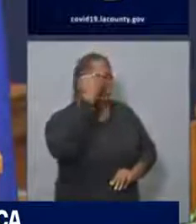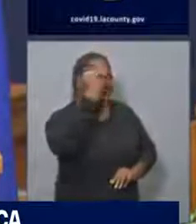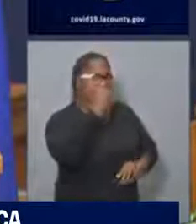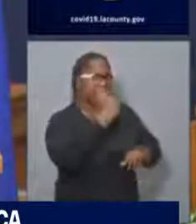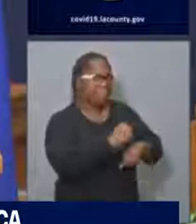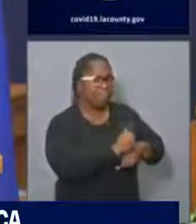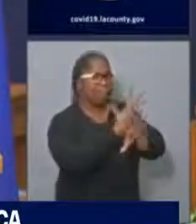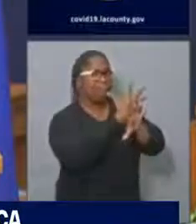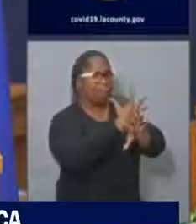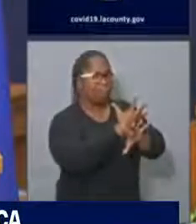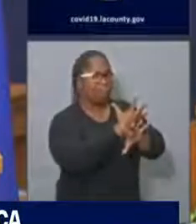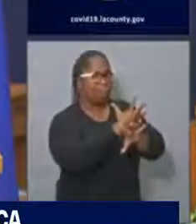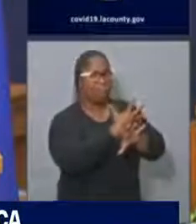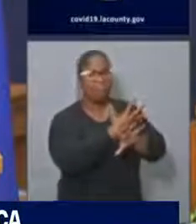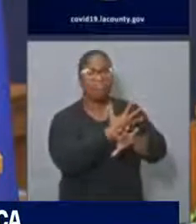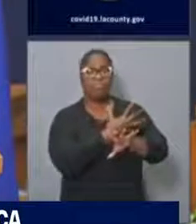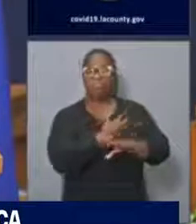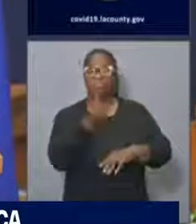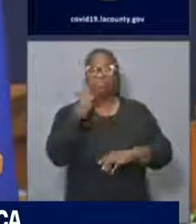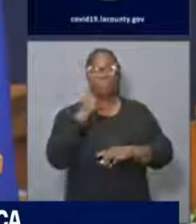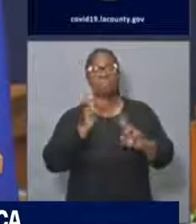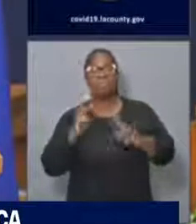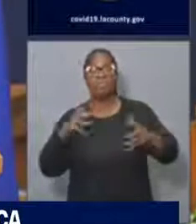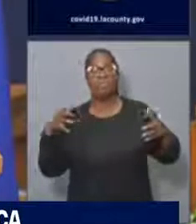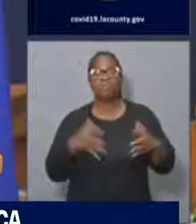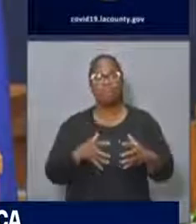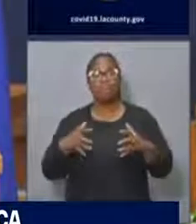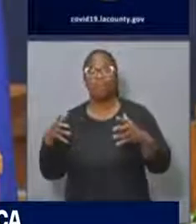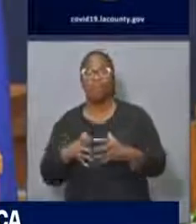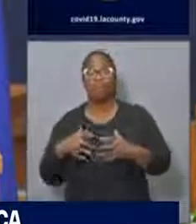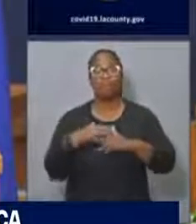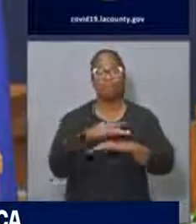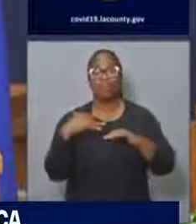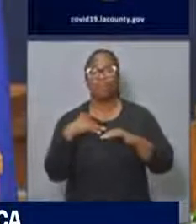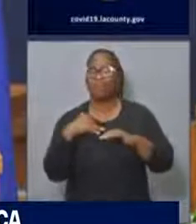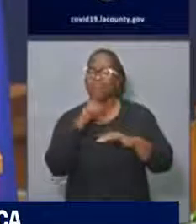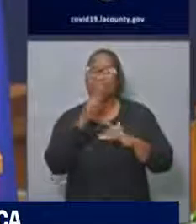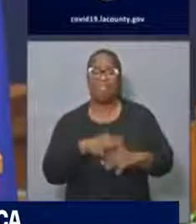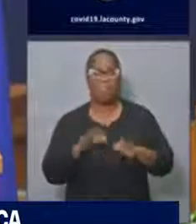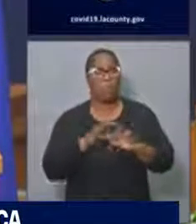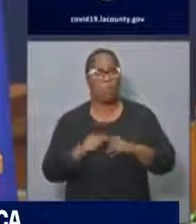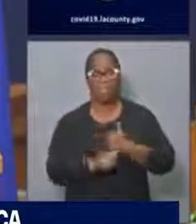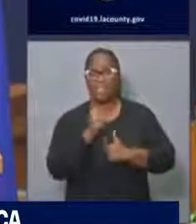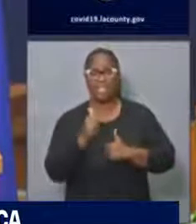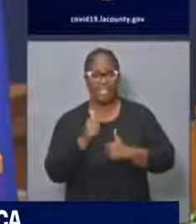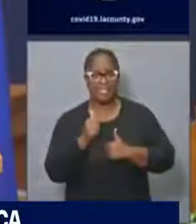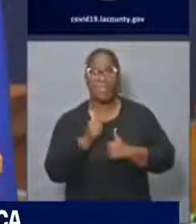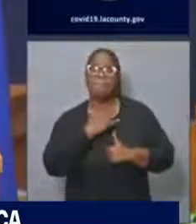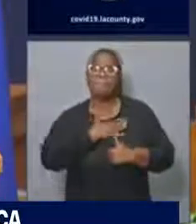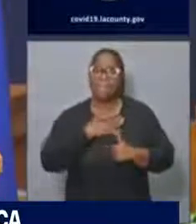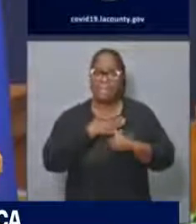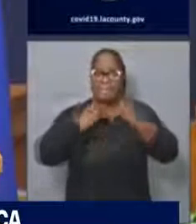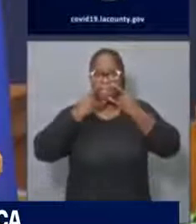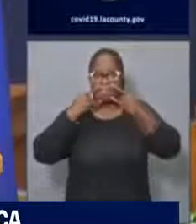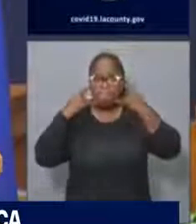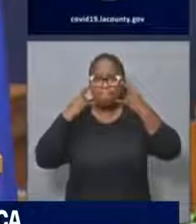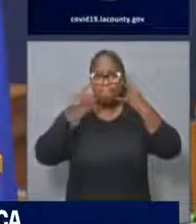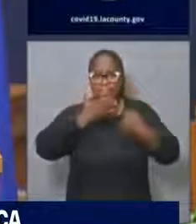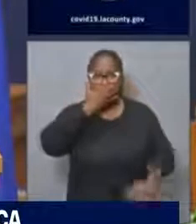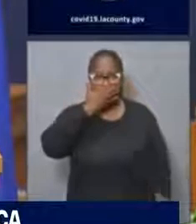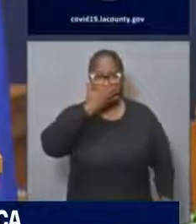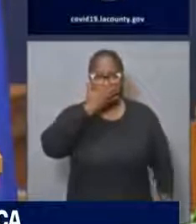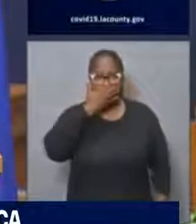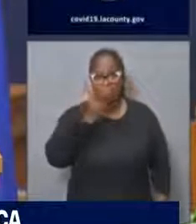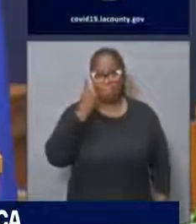remain prohibited, are simply not worth the risk. And please wear your mask. It is required. And as our Native American